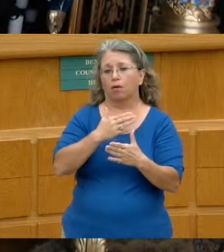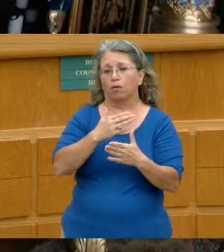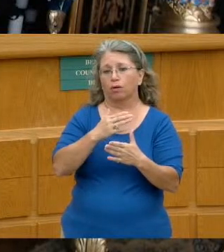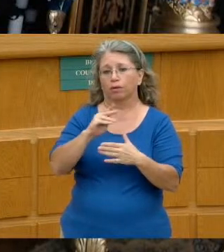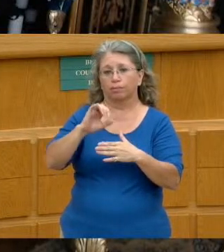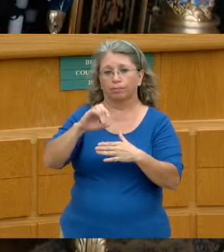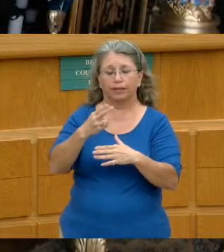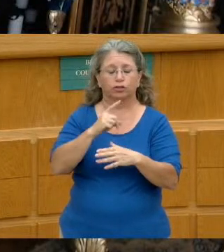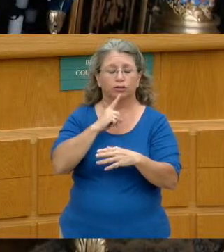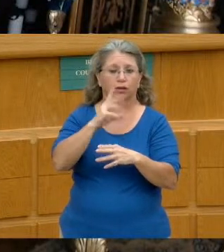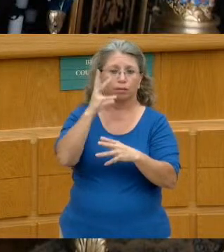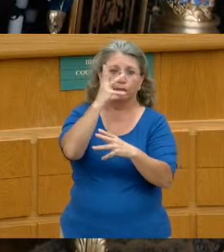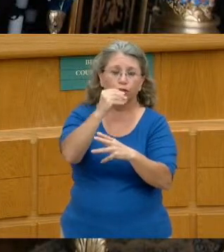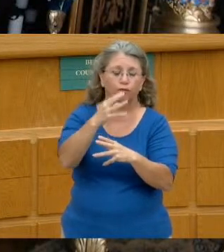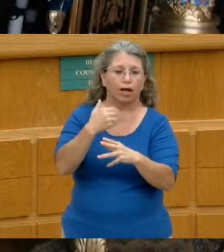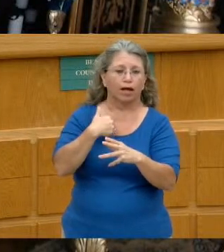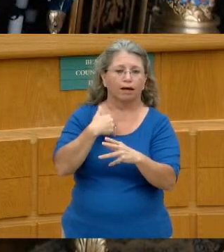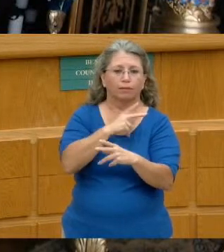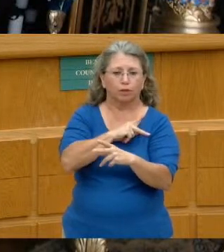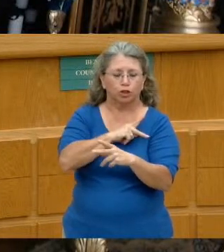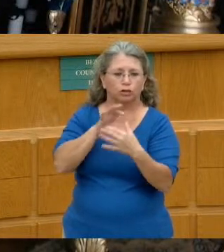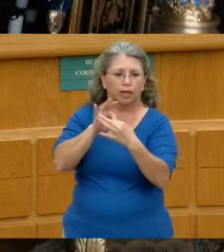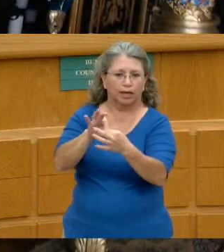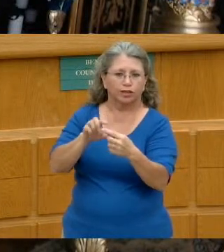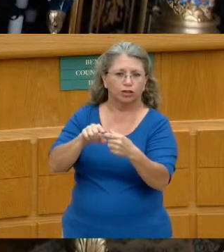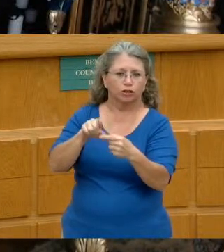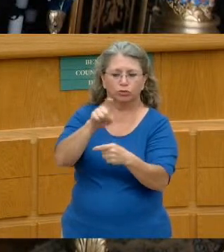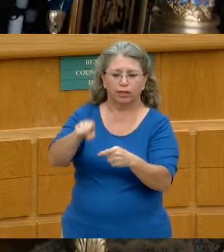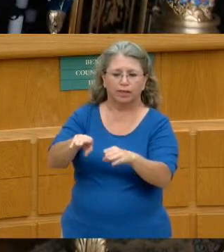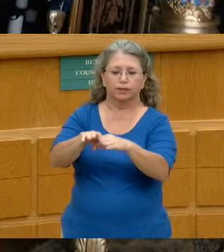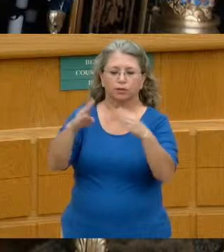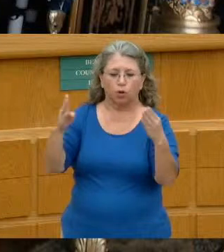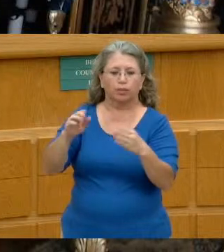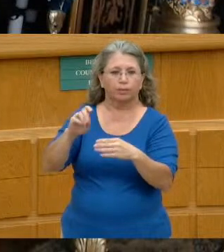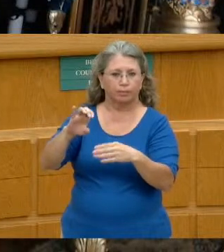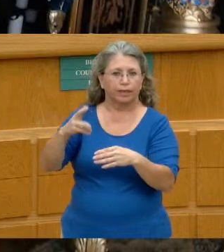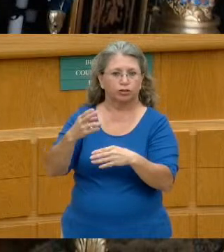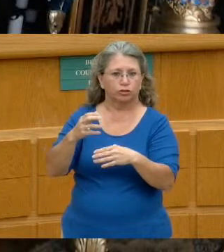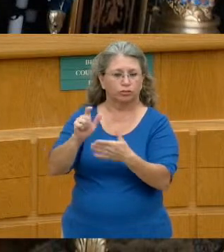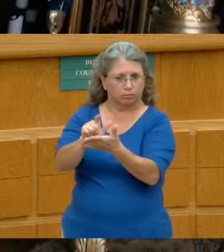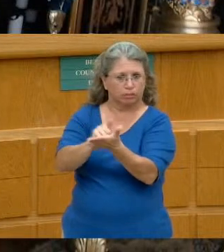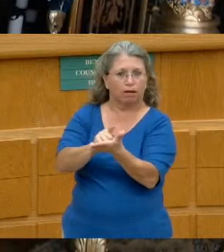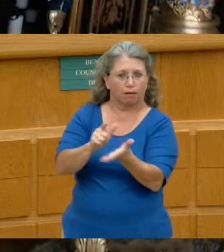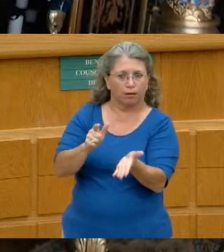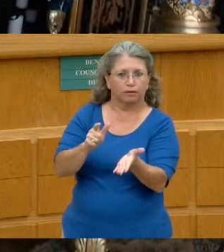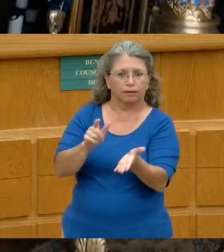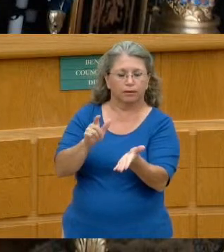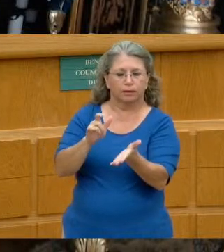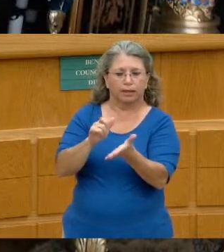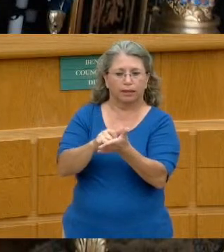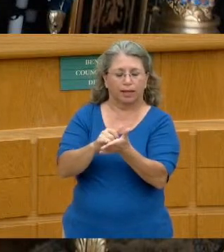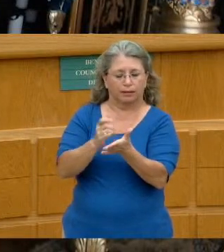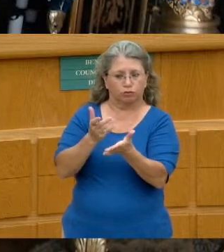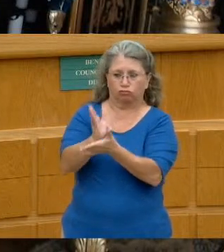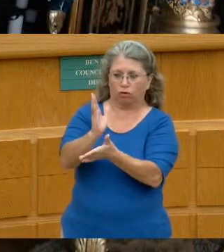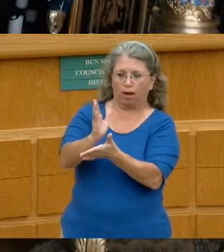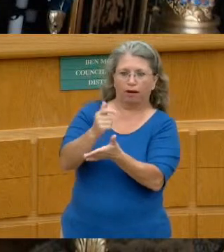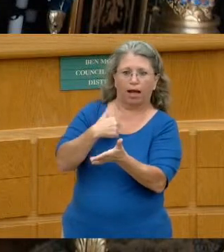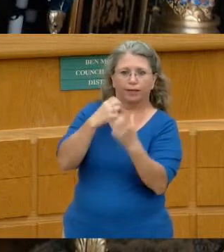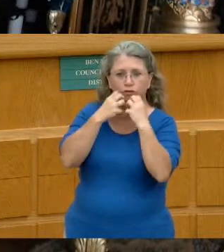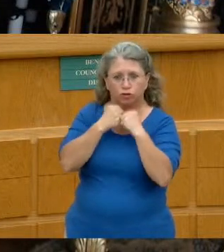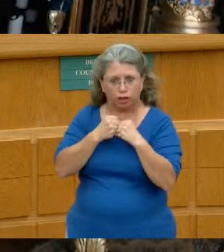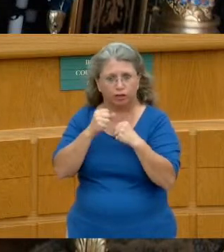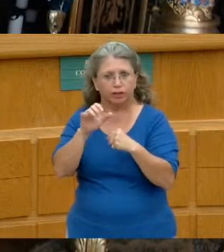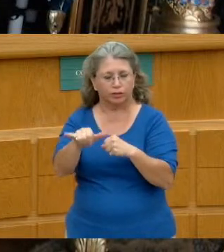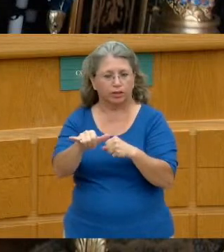Open Beaches Act, which ensures that Texans have the right to be on our beaches. And this is a right I cherish as many of our